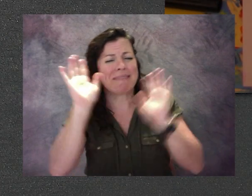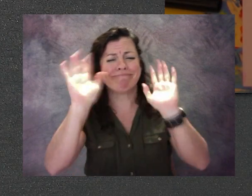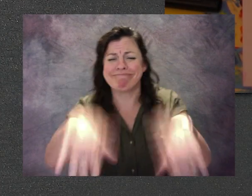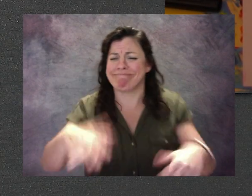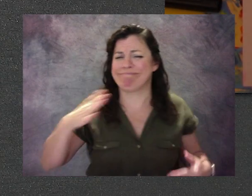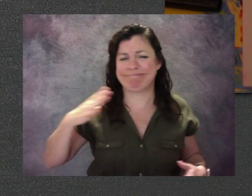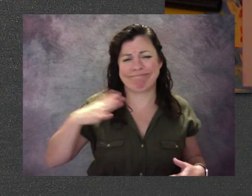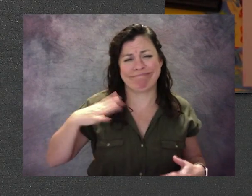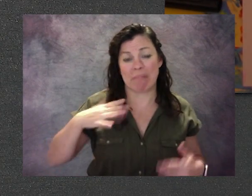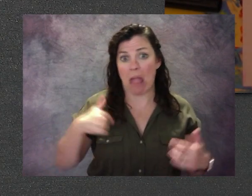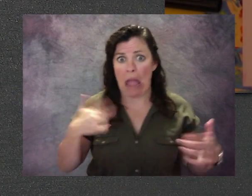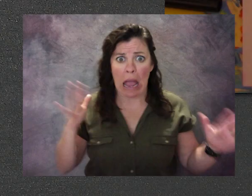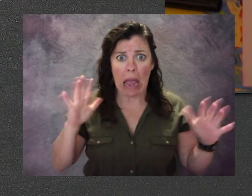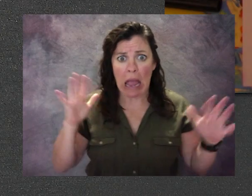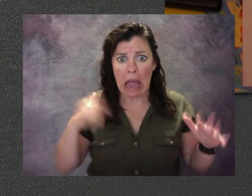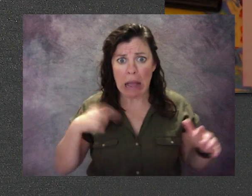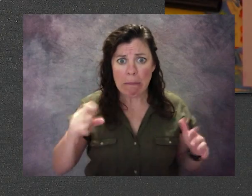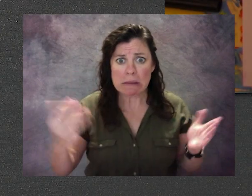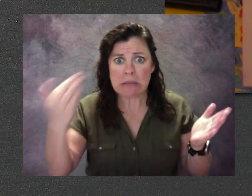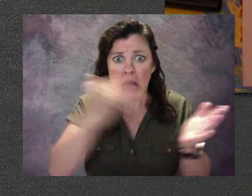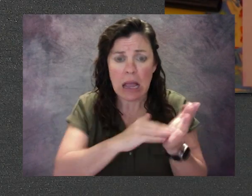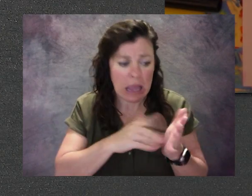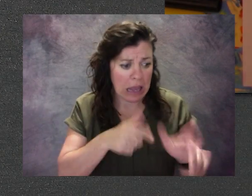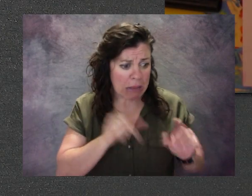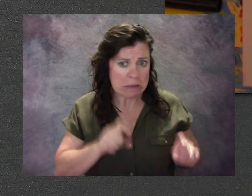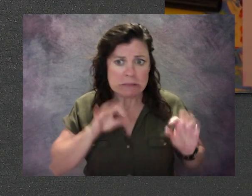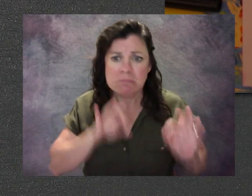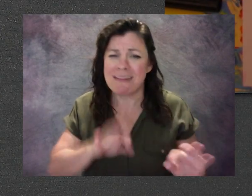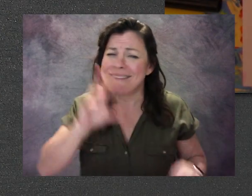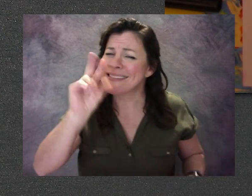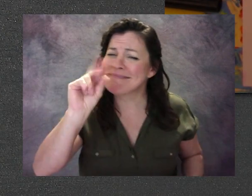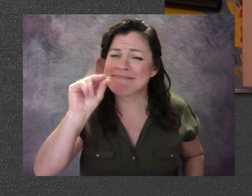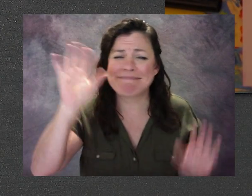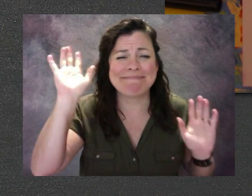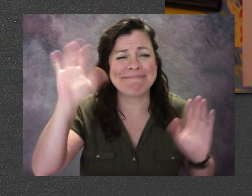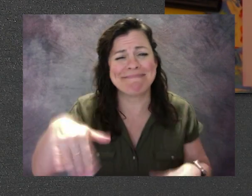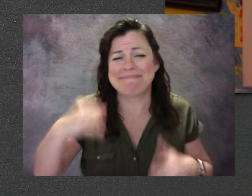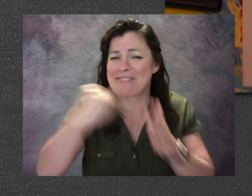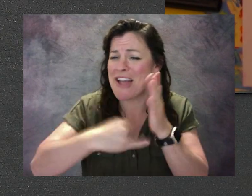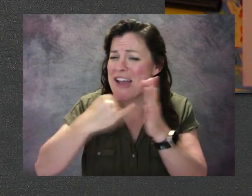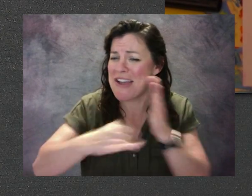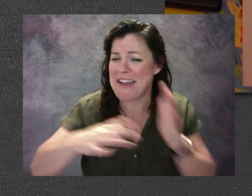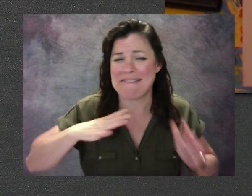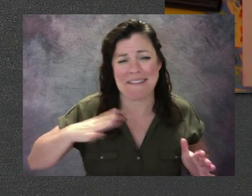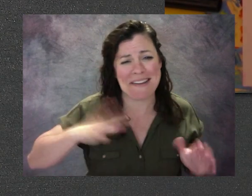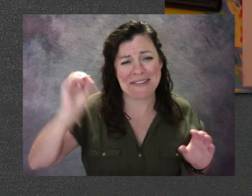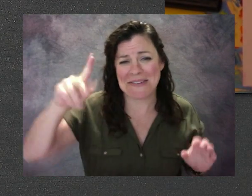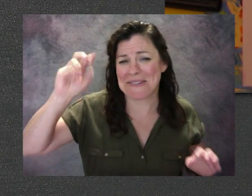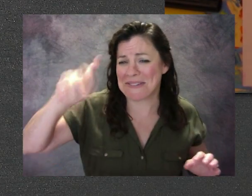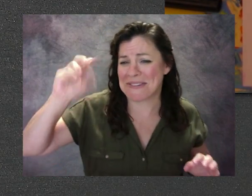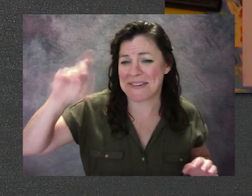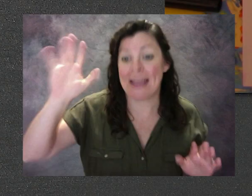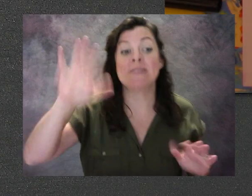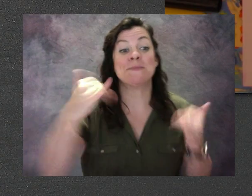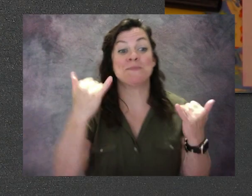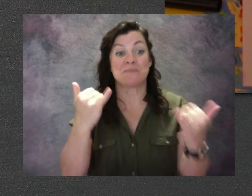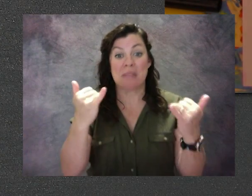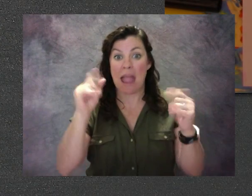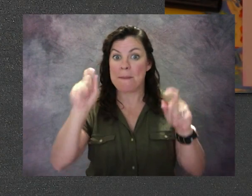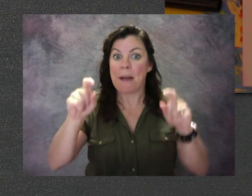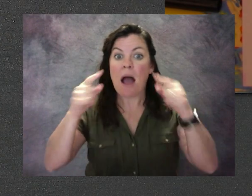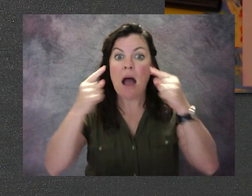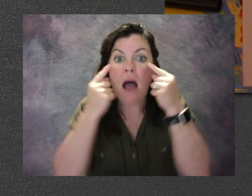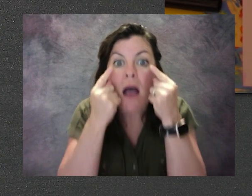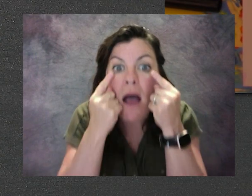it. All right, now let's get our eyeballs in here. I'm going to do 2 curved